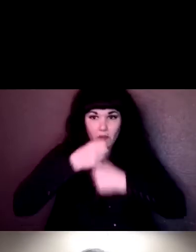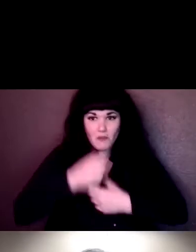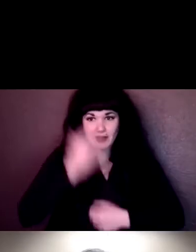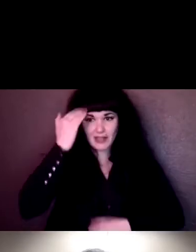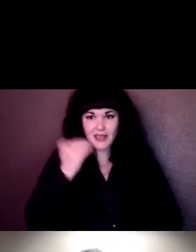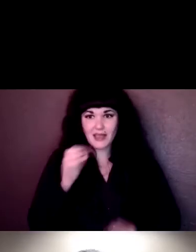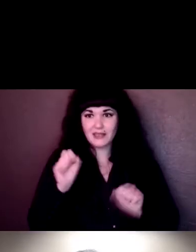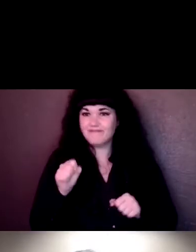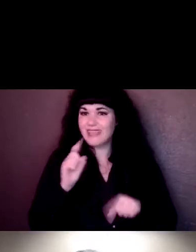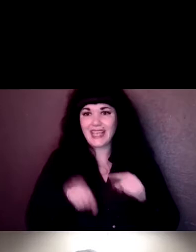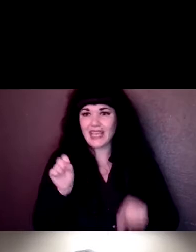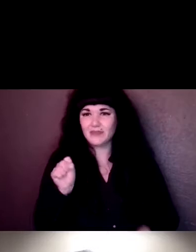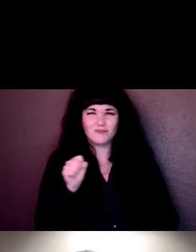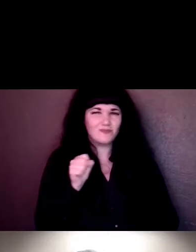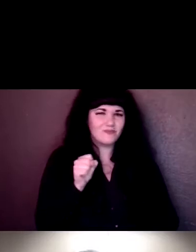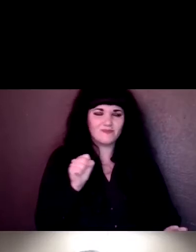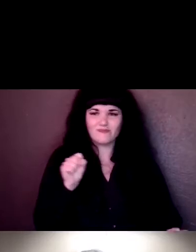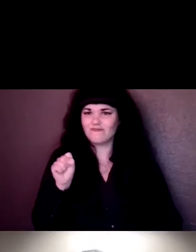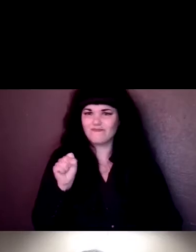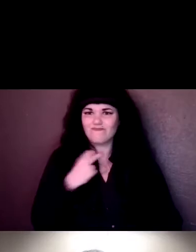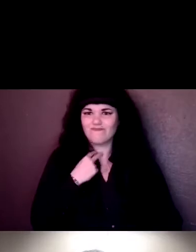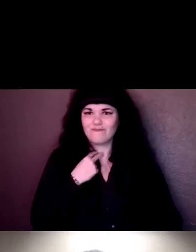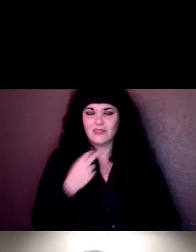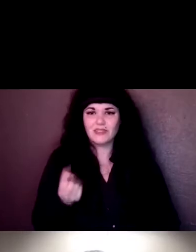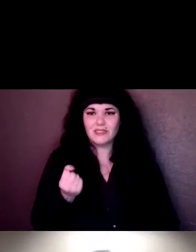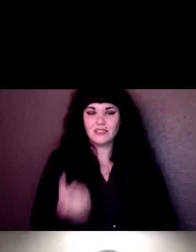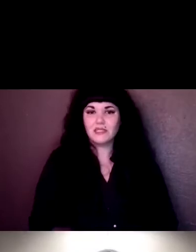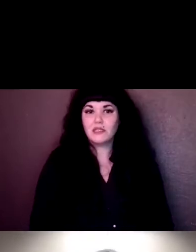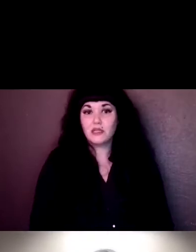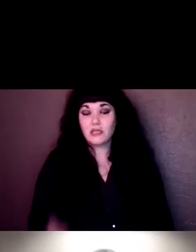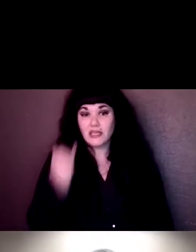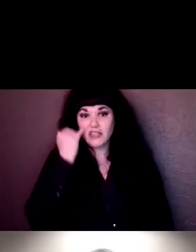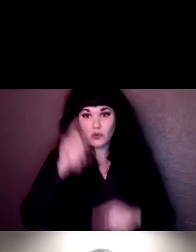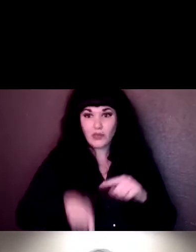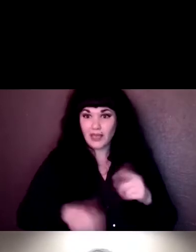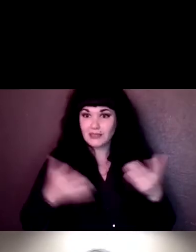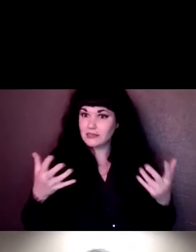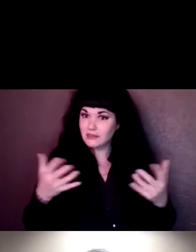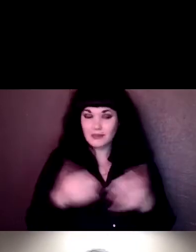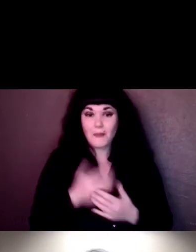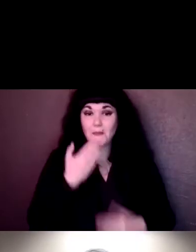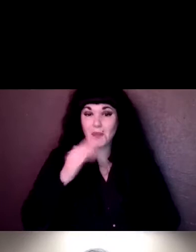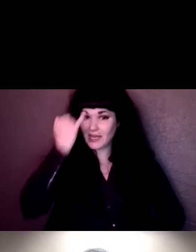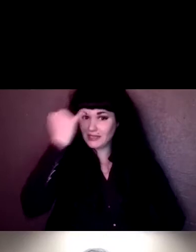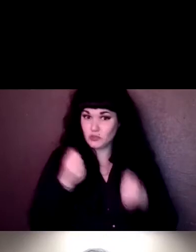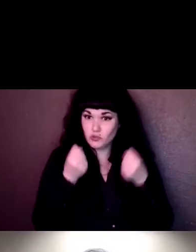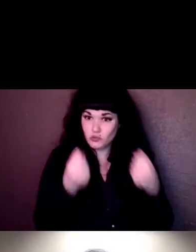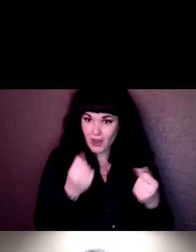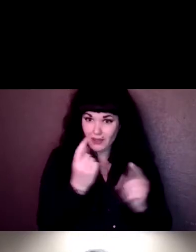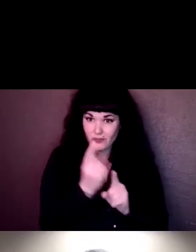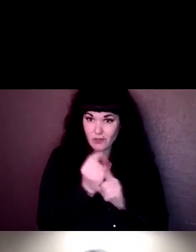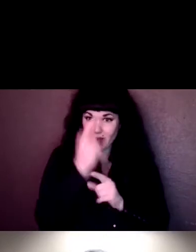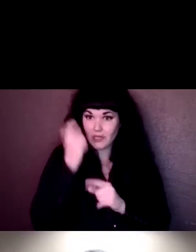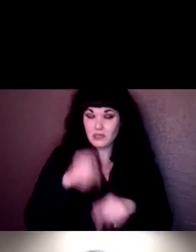to rotate to the right. And so, for example, if you can't do that, you really shouldn't be driving because you can't rotate your head